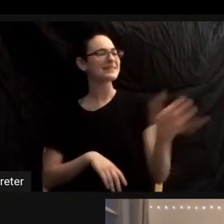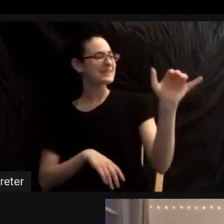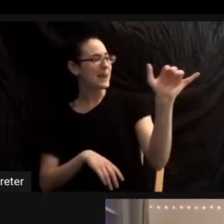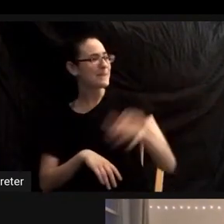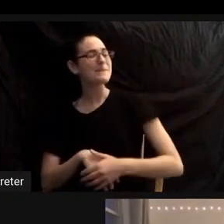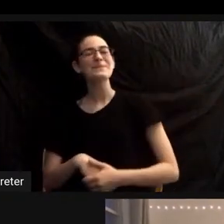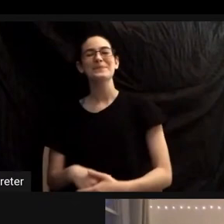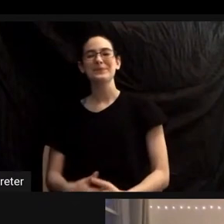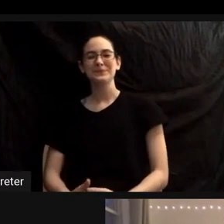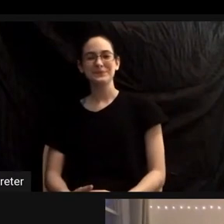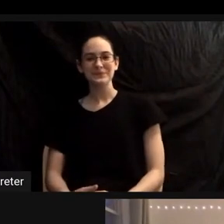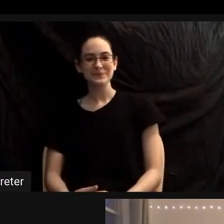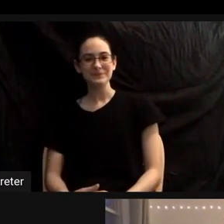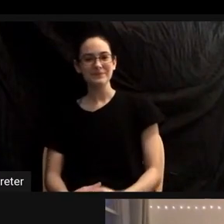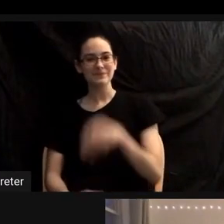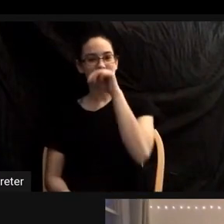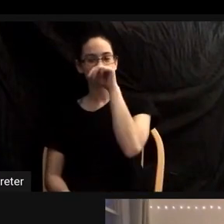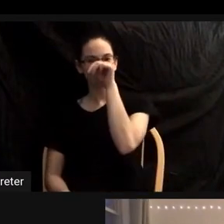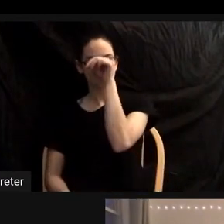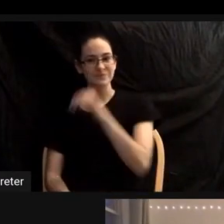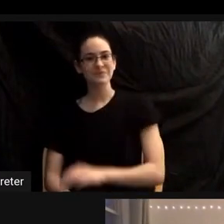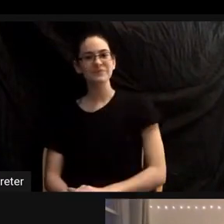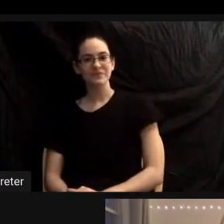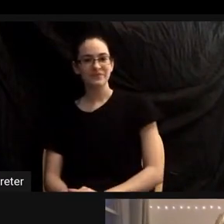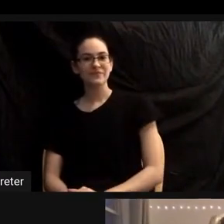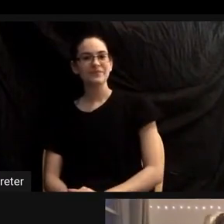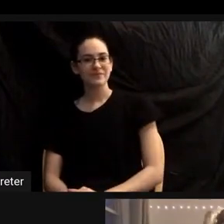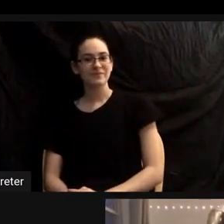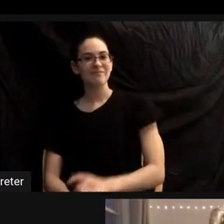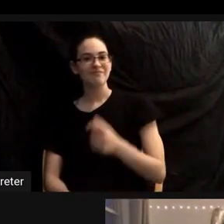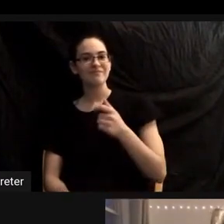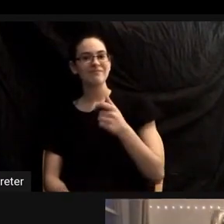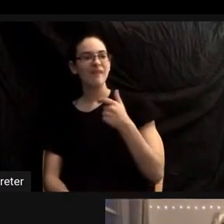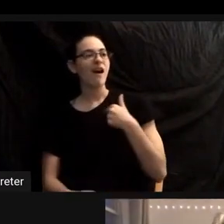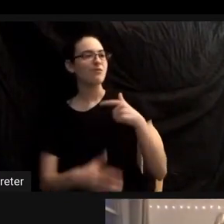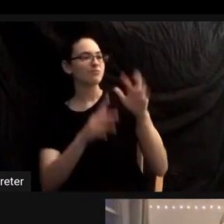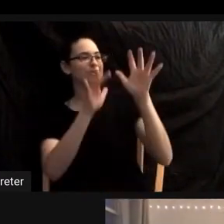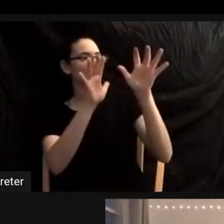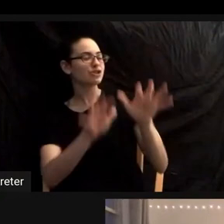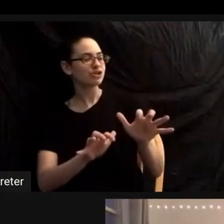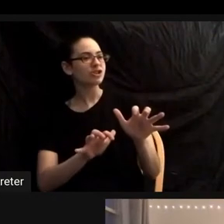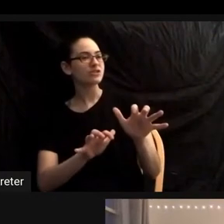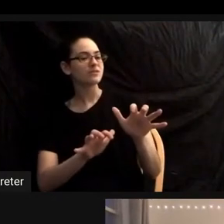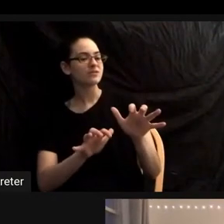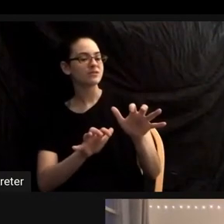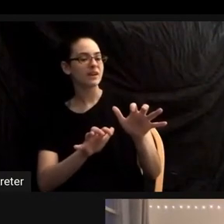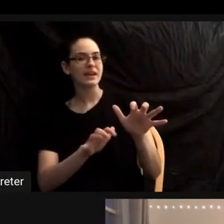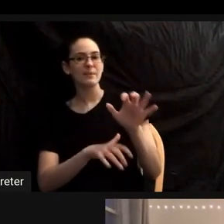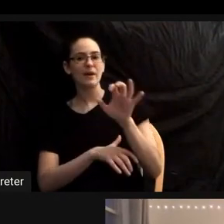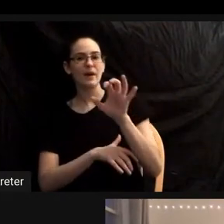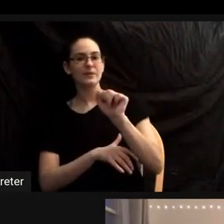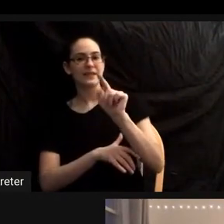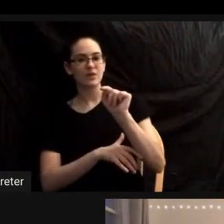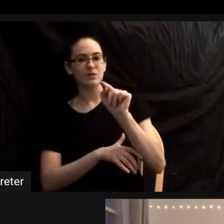Likewise. I was just... in the chat, telling Iyvon that Hannah Sharif of St. Louis Rep was talking